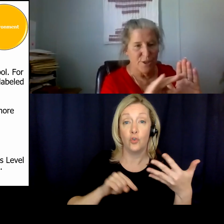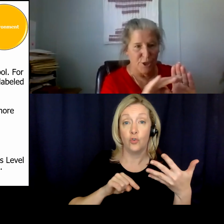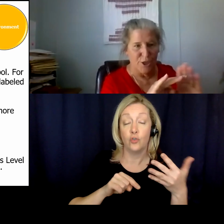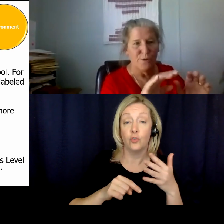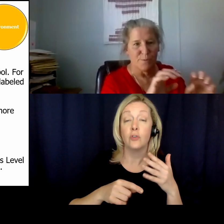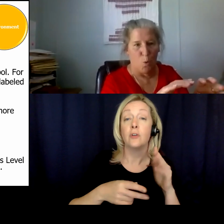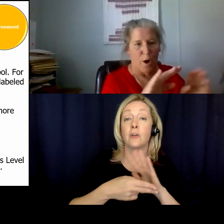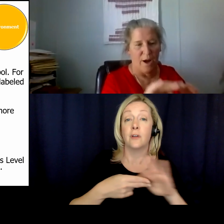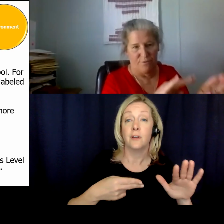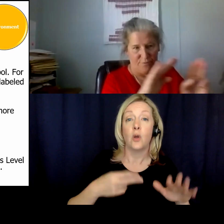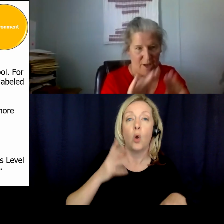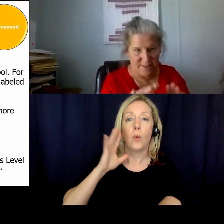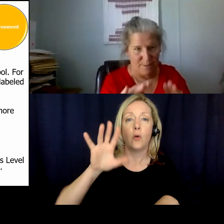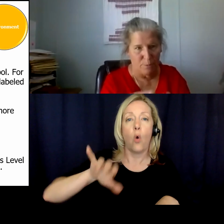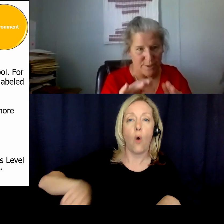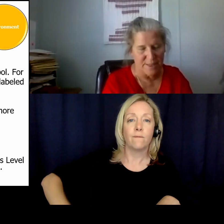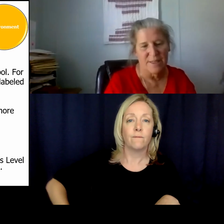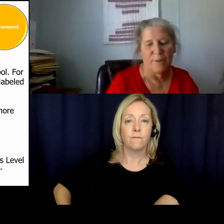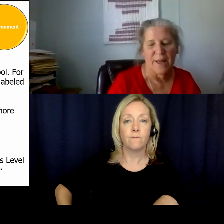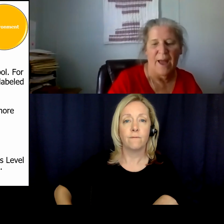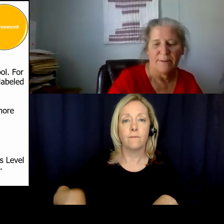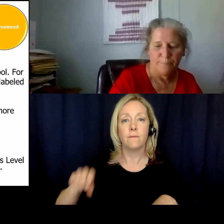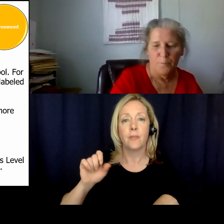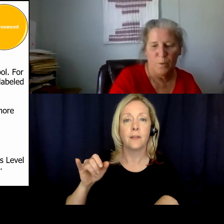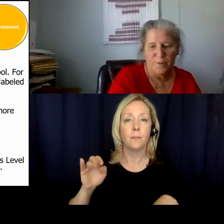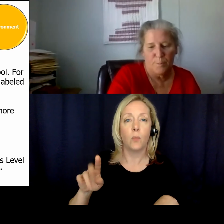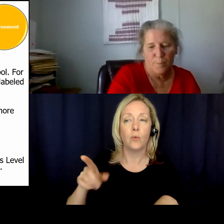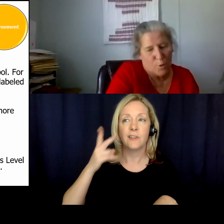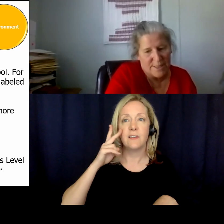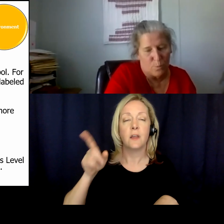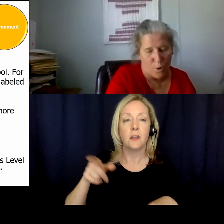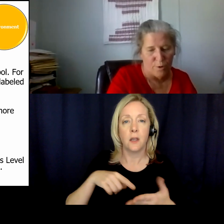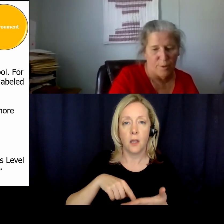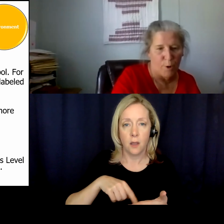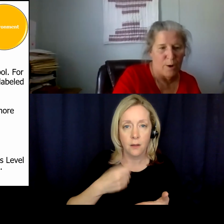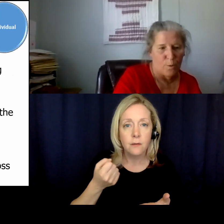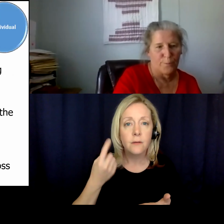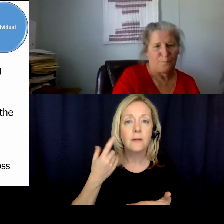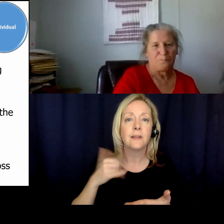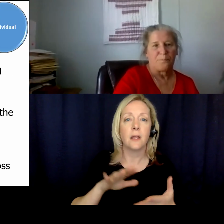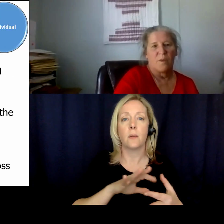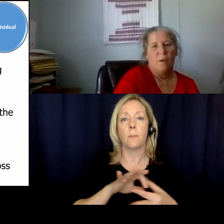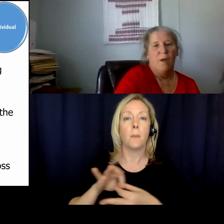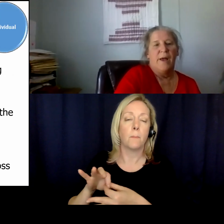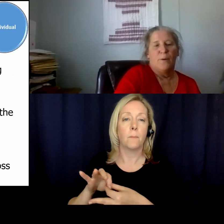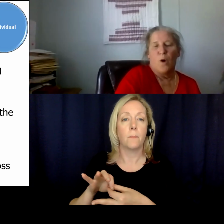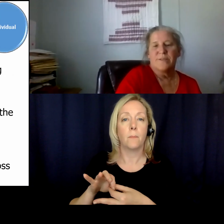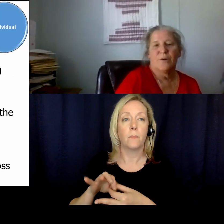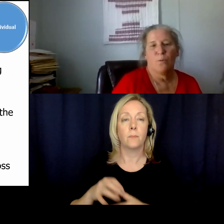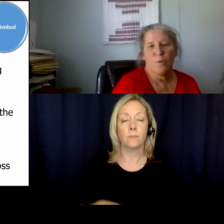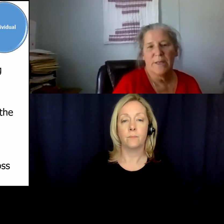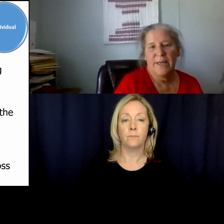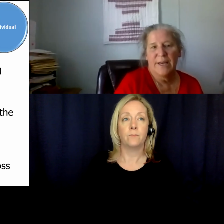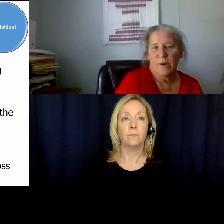to use more of a symbol system like that with the printed word or the braille word. We're also